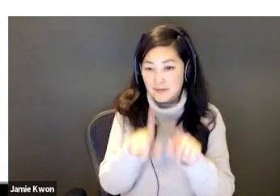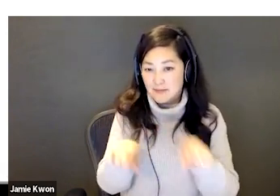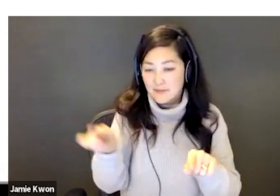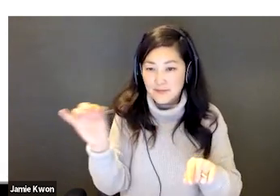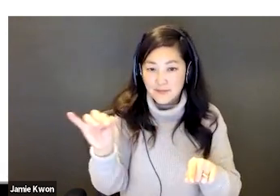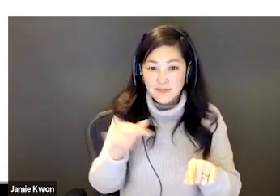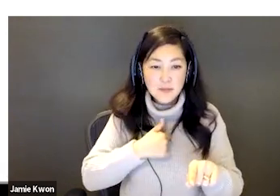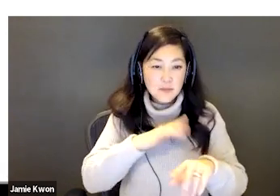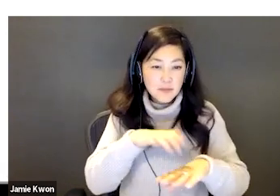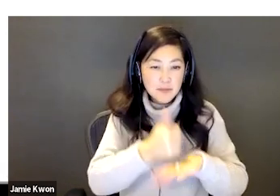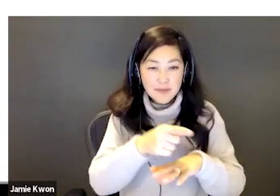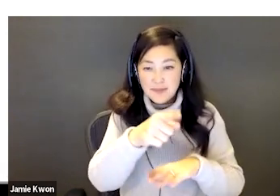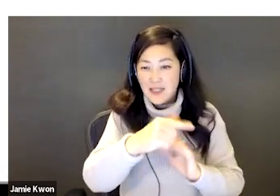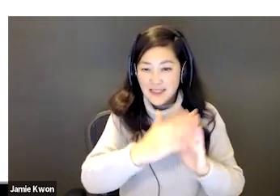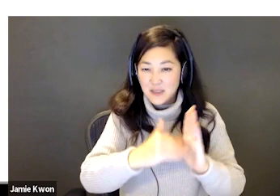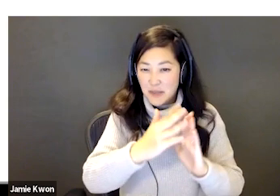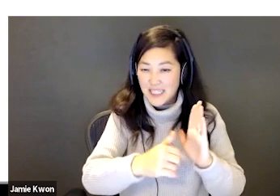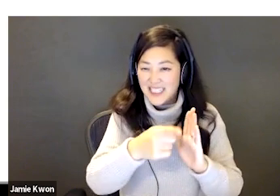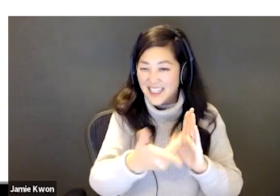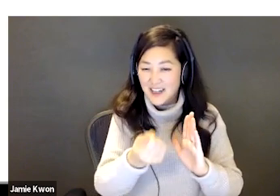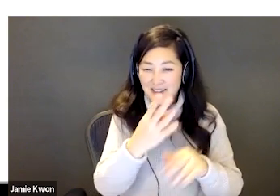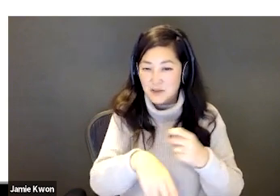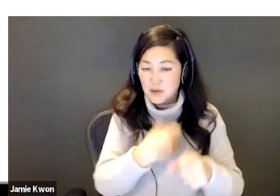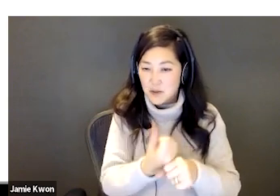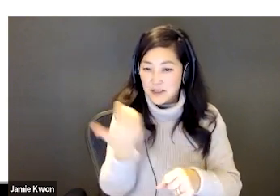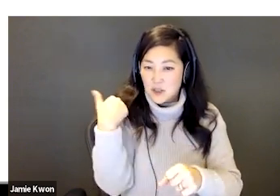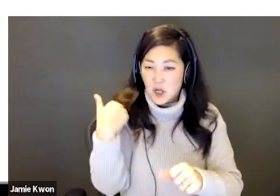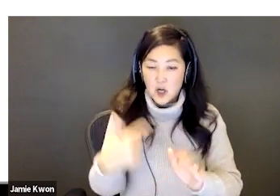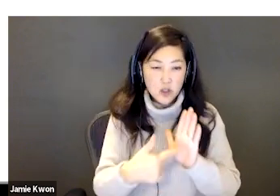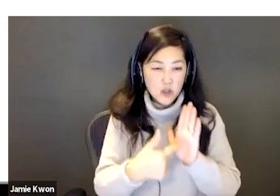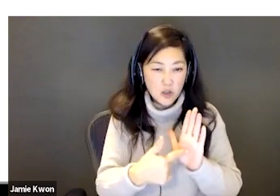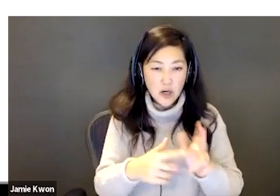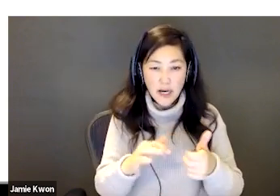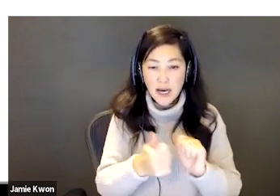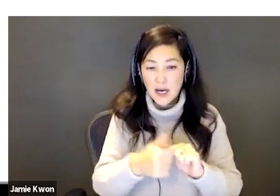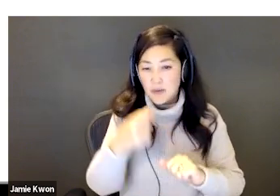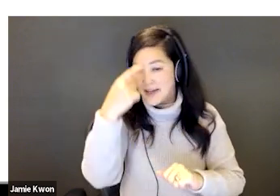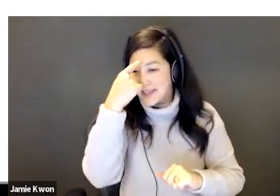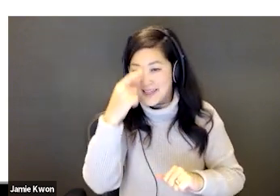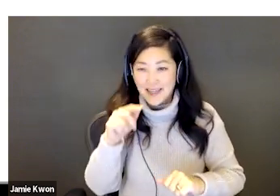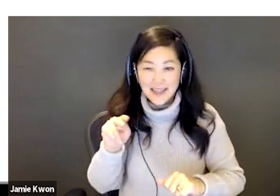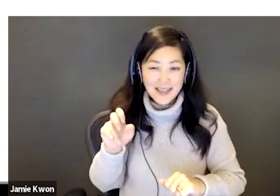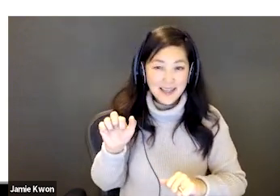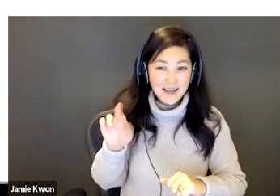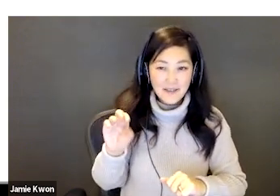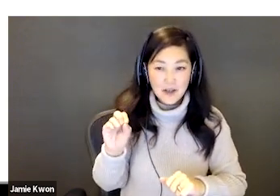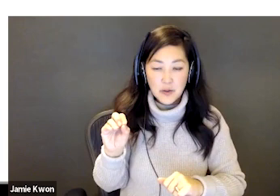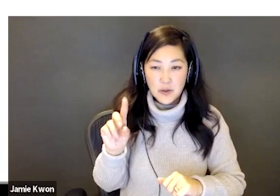I created this piece a number of years ago to kind of symbolize how I think of neurodivergence.